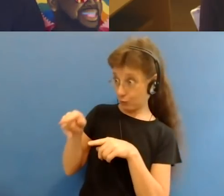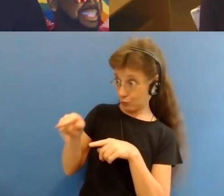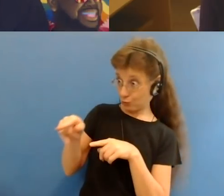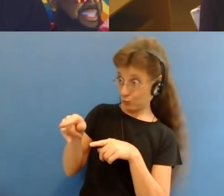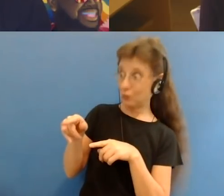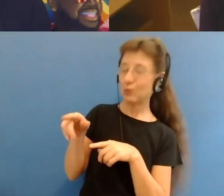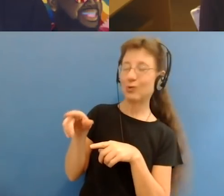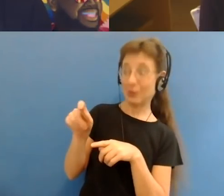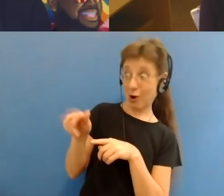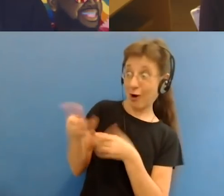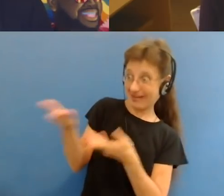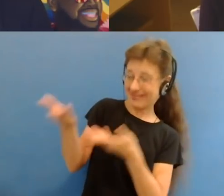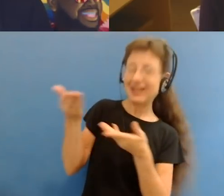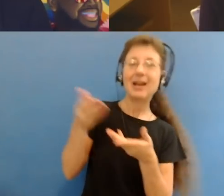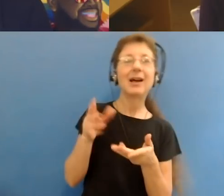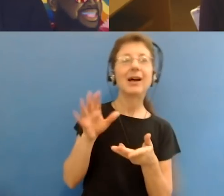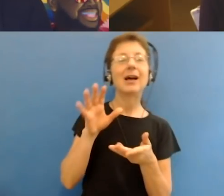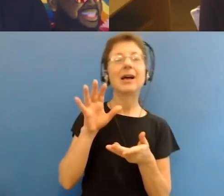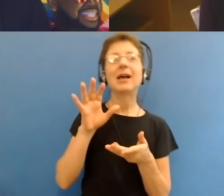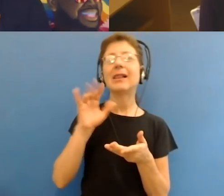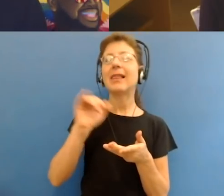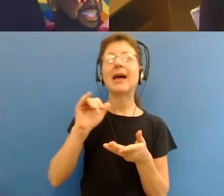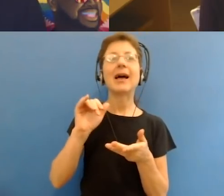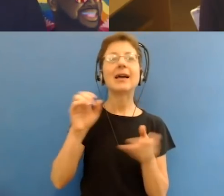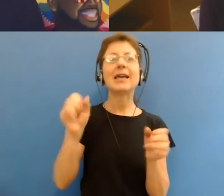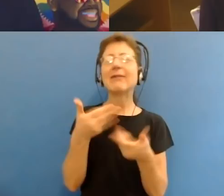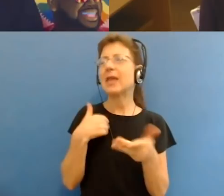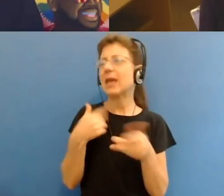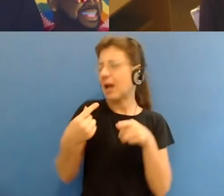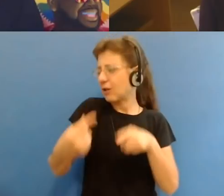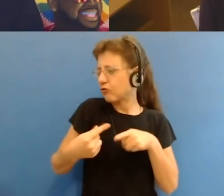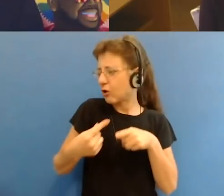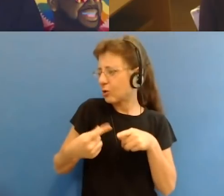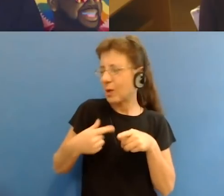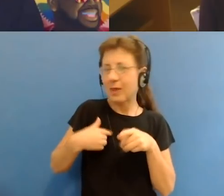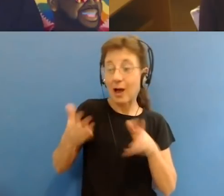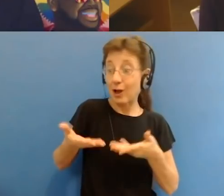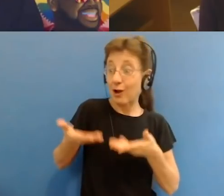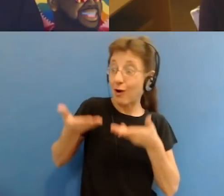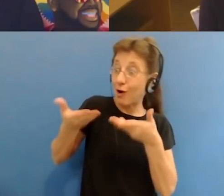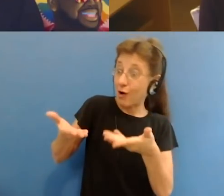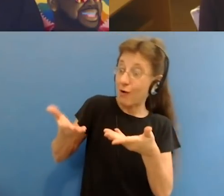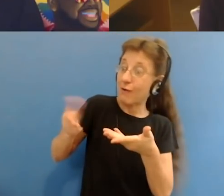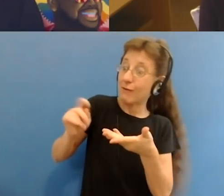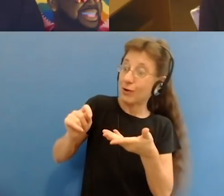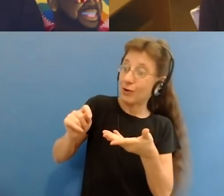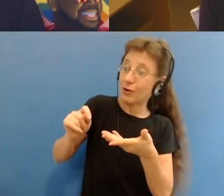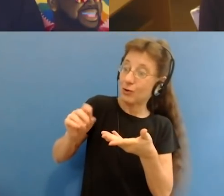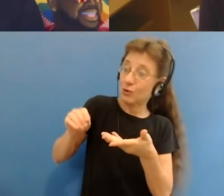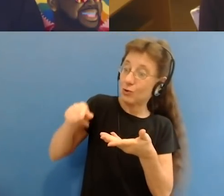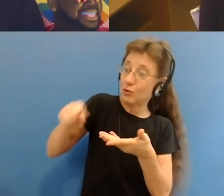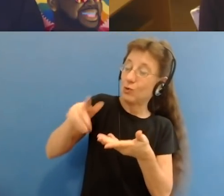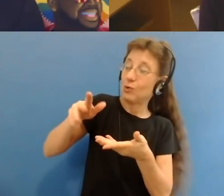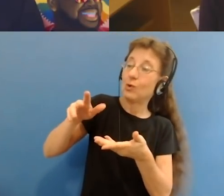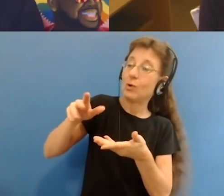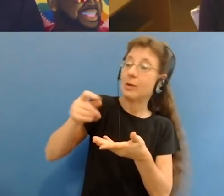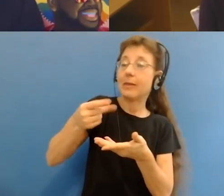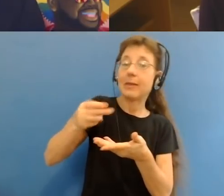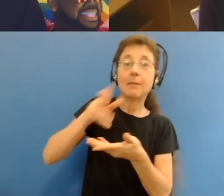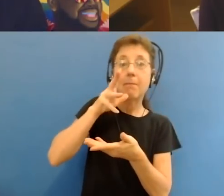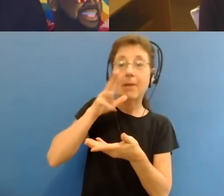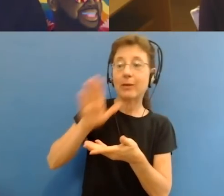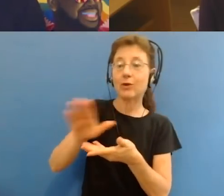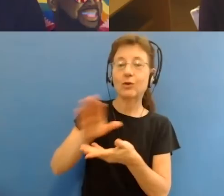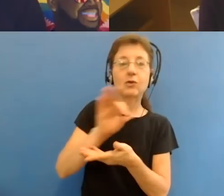I offer everything that I struggle with to the feet of the mother. Yeah. You know, I make an offering, you know,